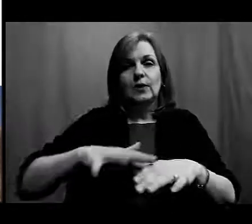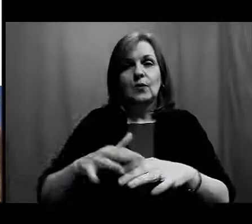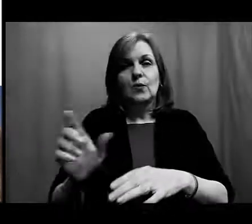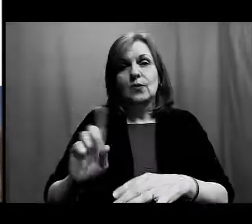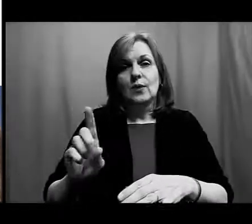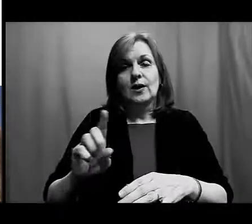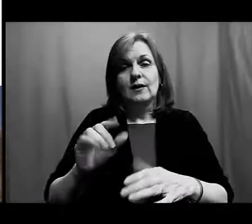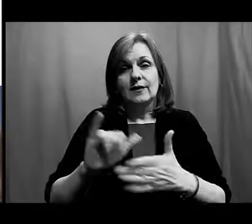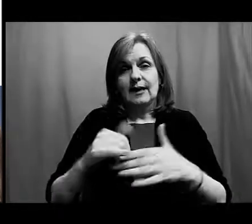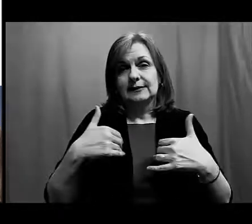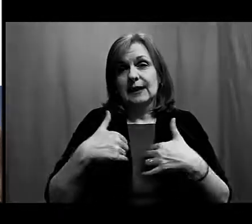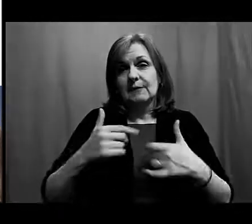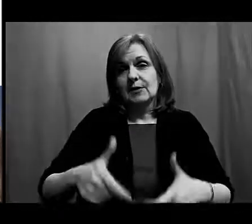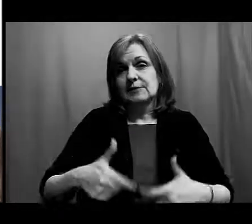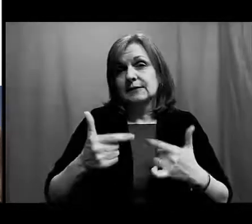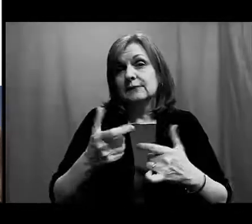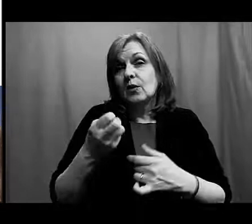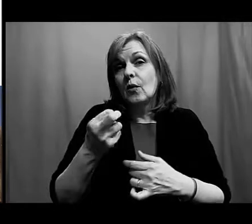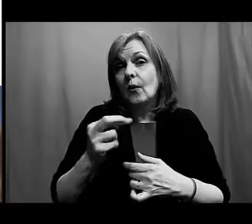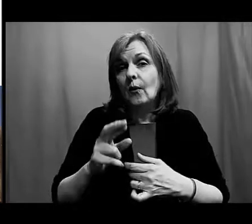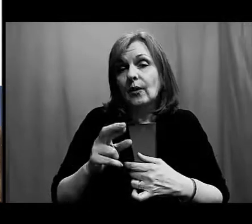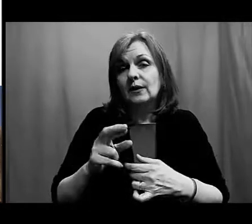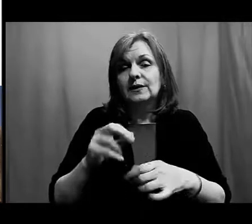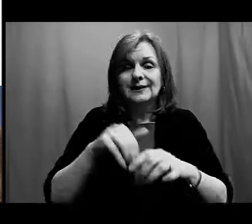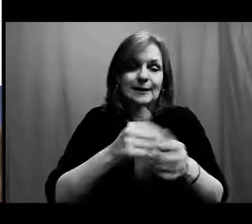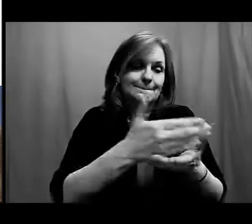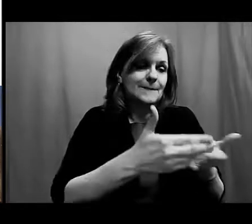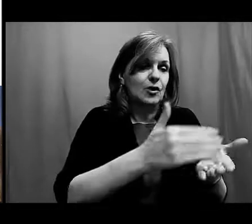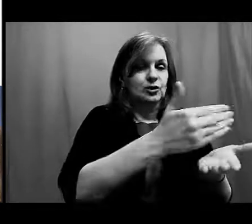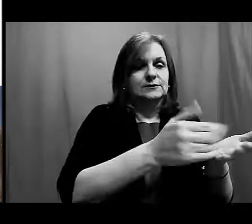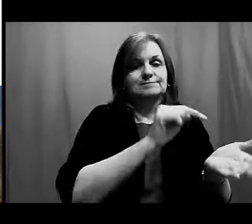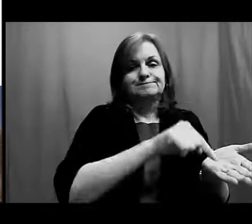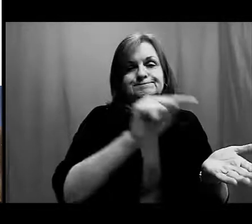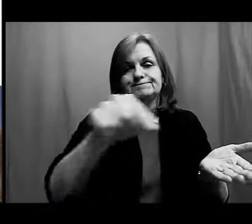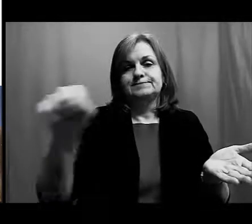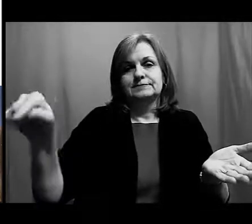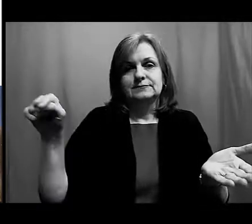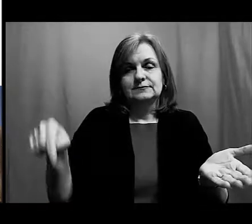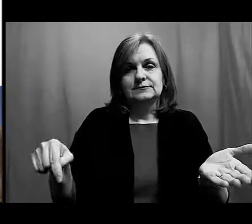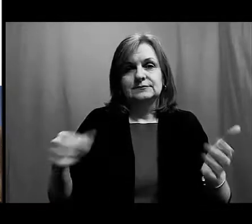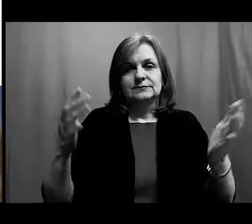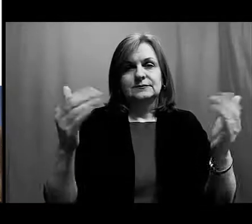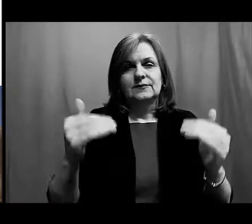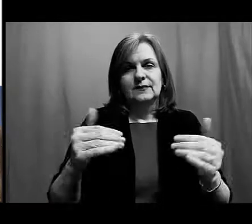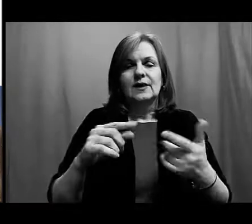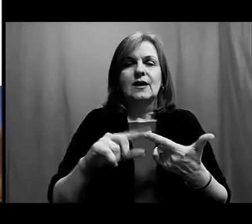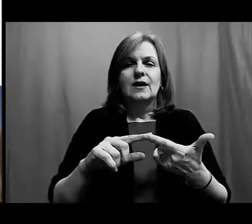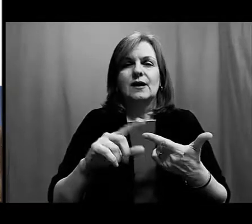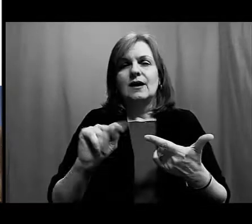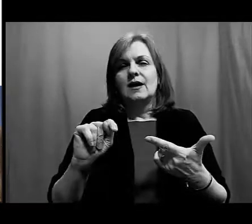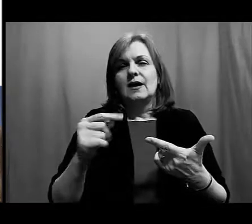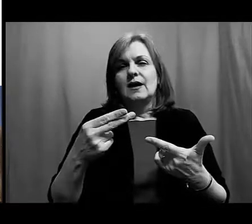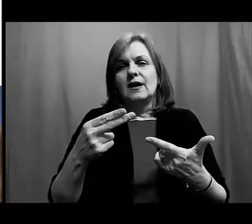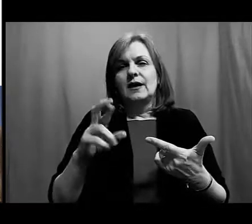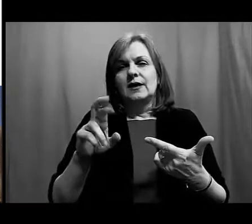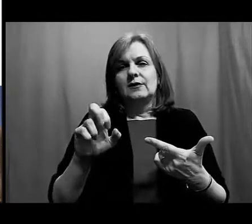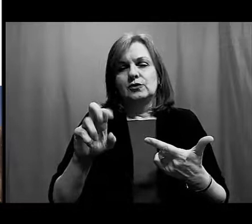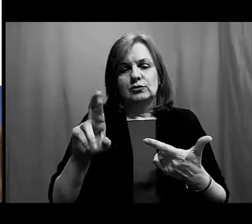geographical area that this leopard lives or at least in parts, Okay. What about